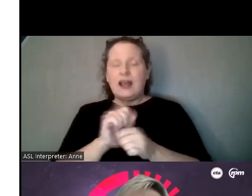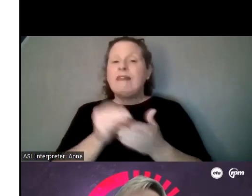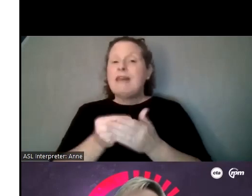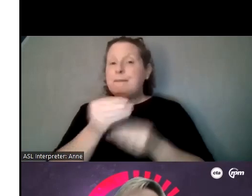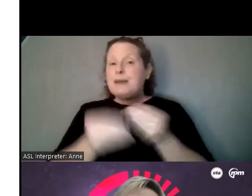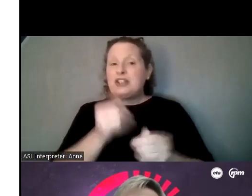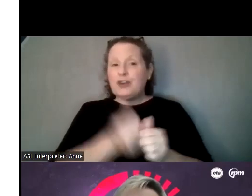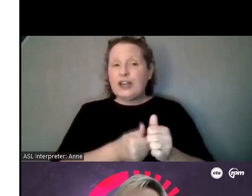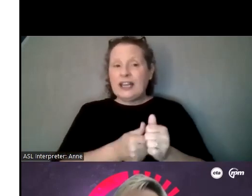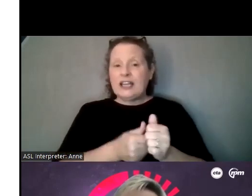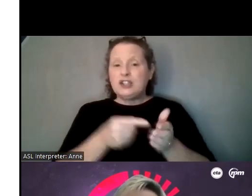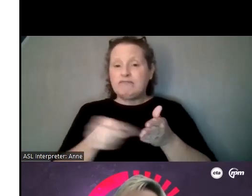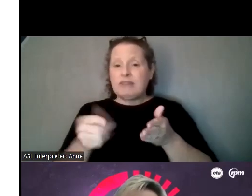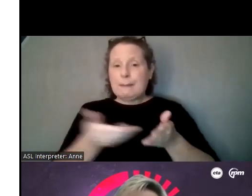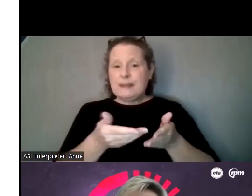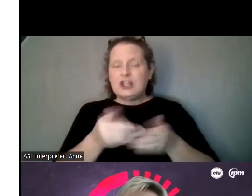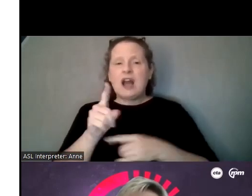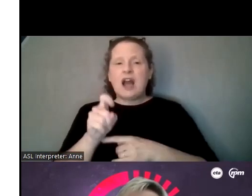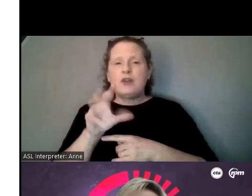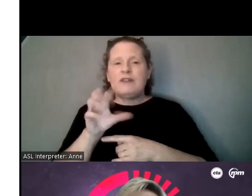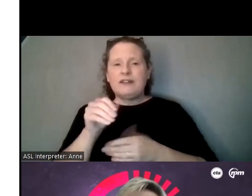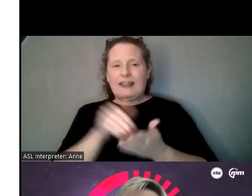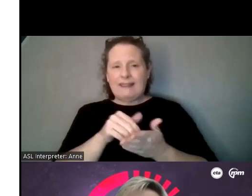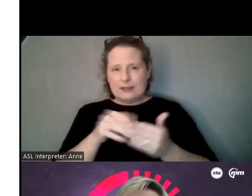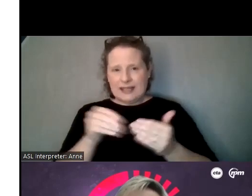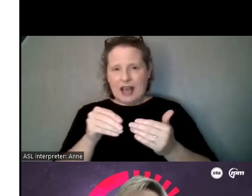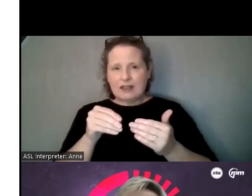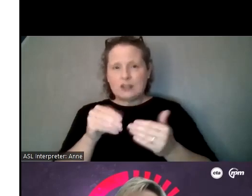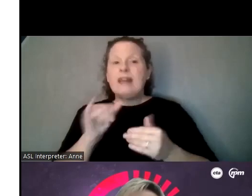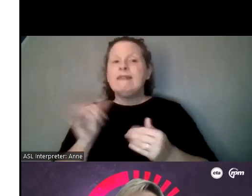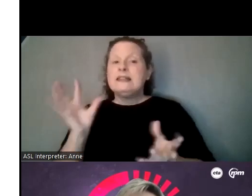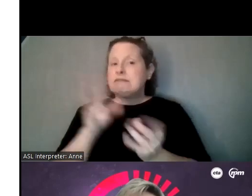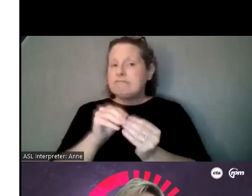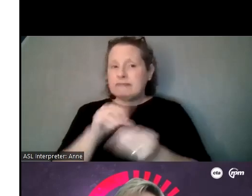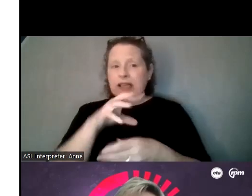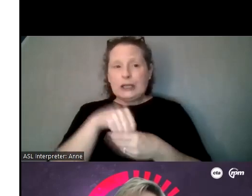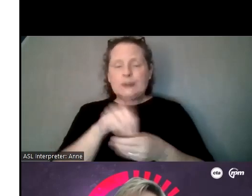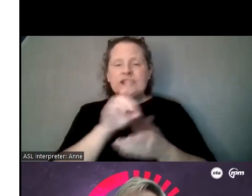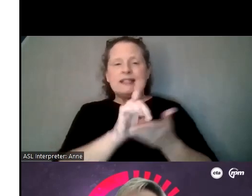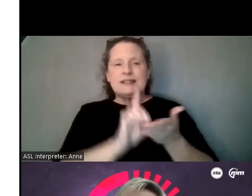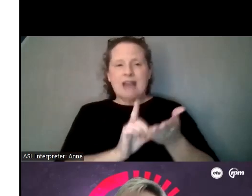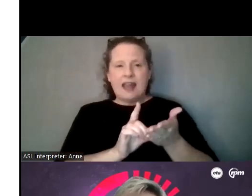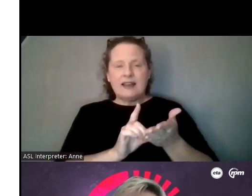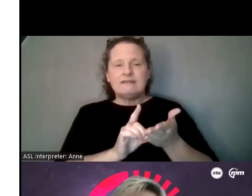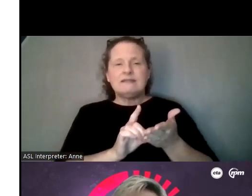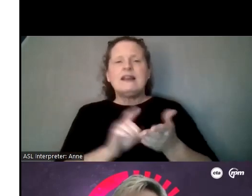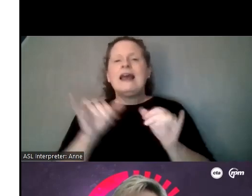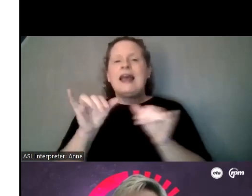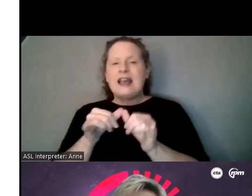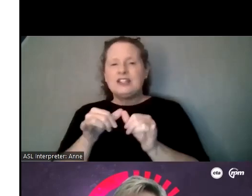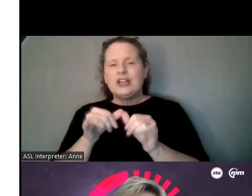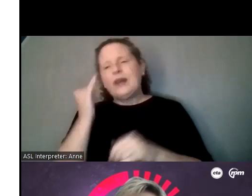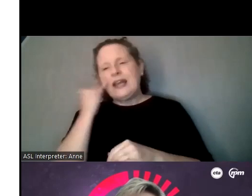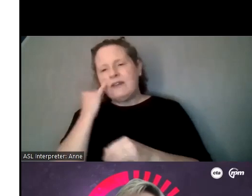each commission is $150,000. This is inclusive of design, engineering,